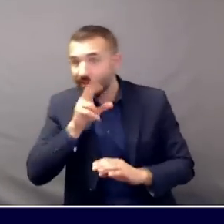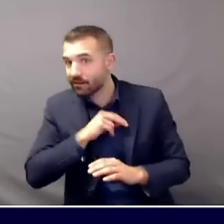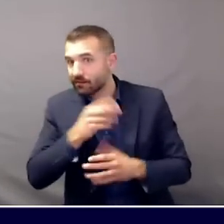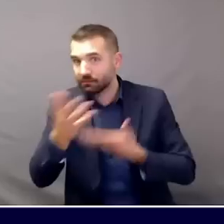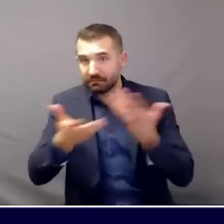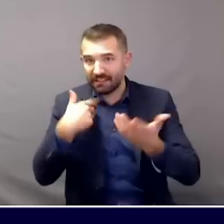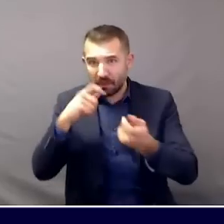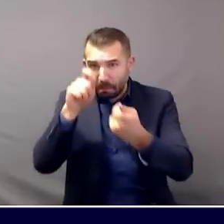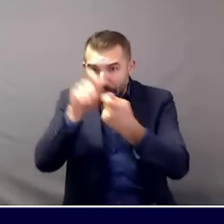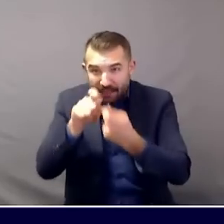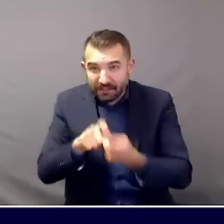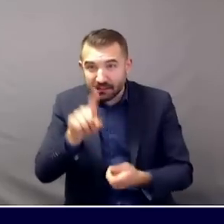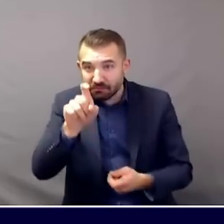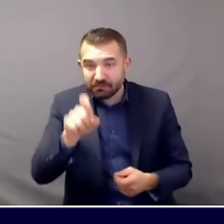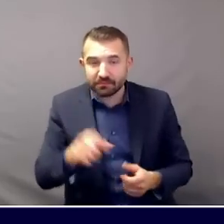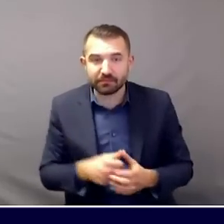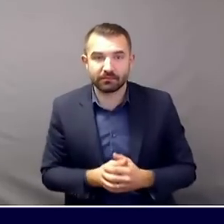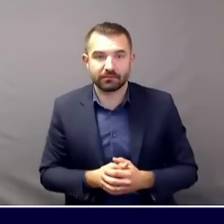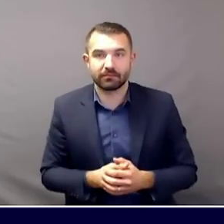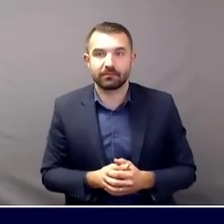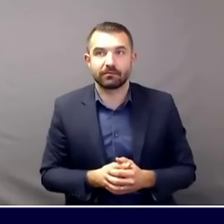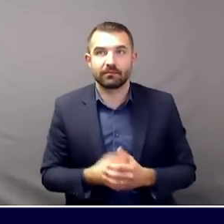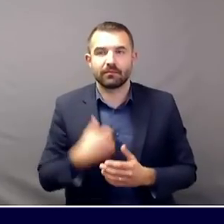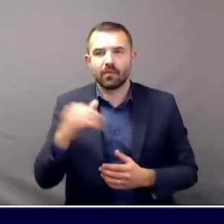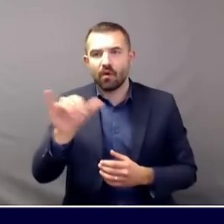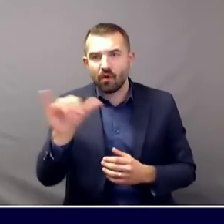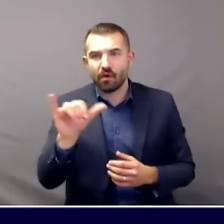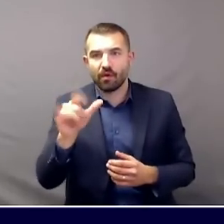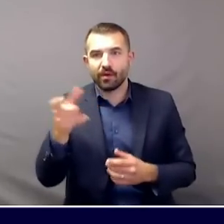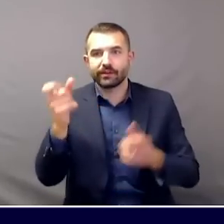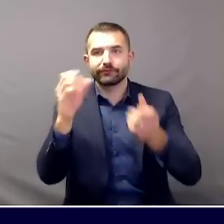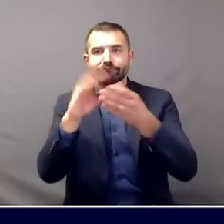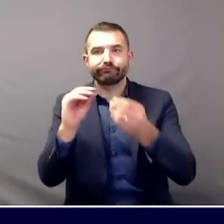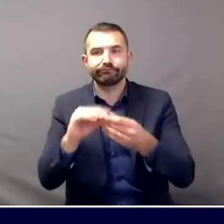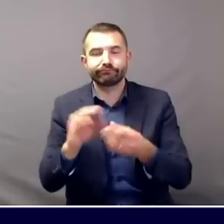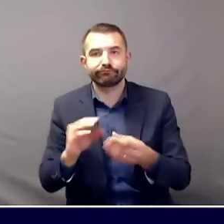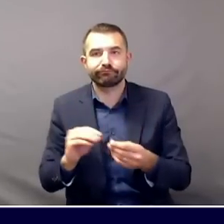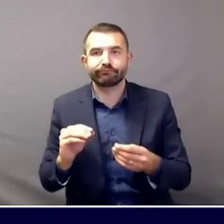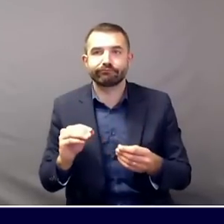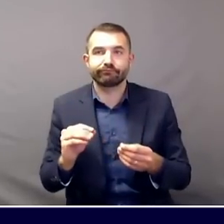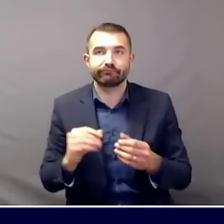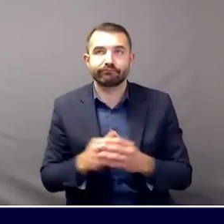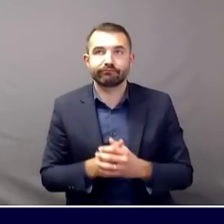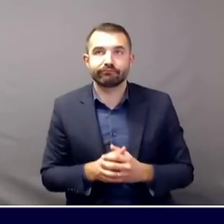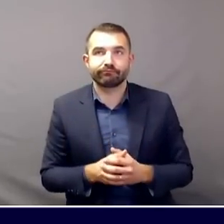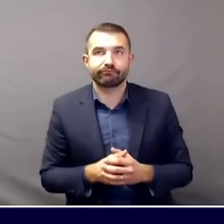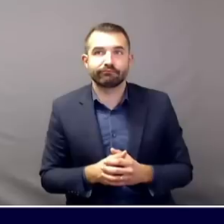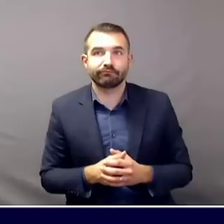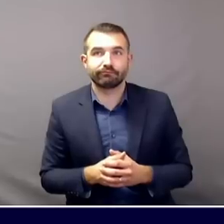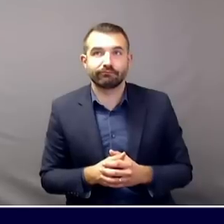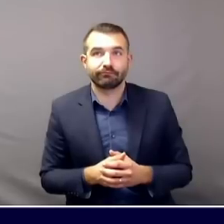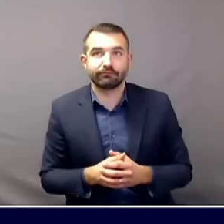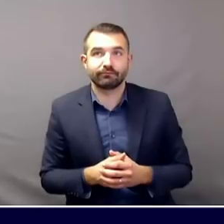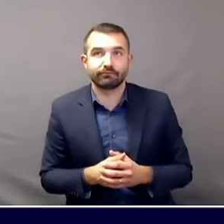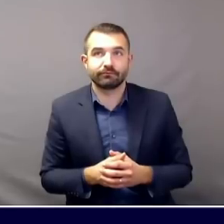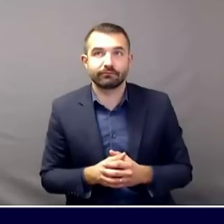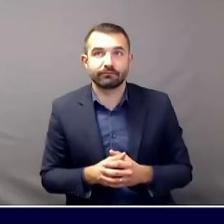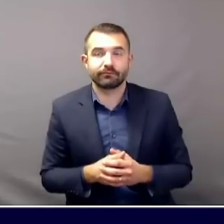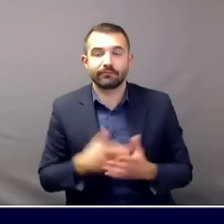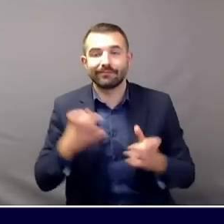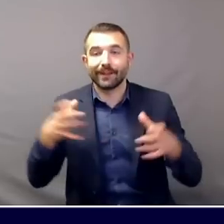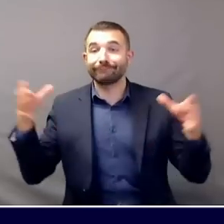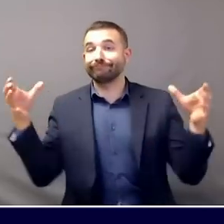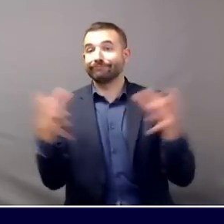about. You were talking about maybe trying to curtail some parties. I know Massachusetts did a curfew